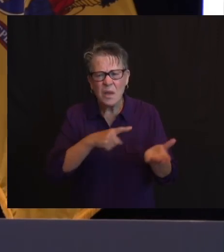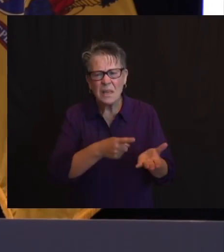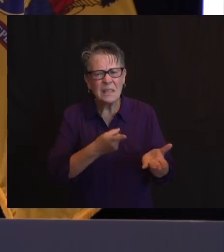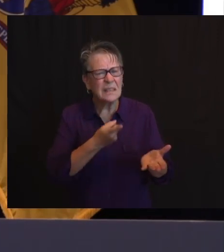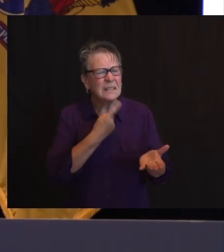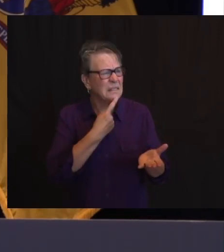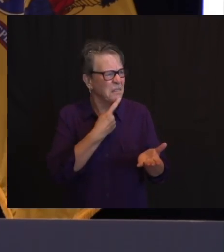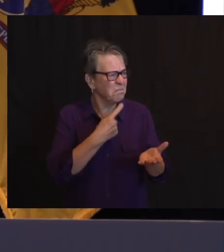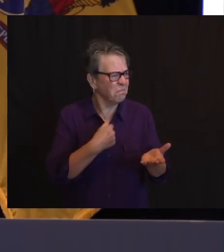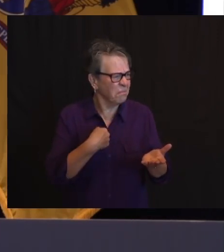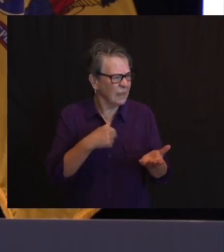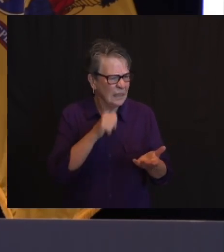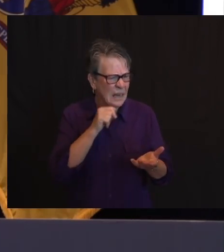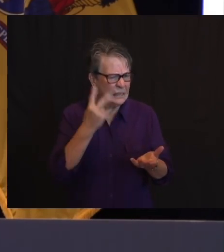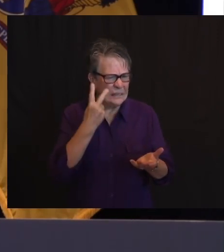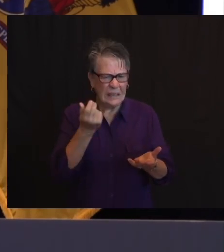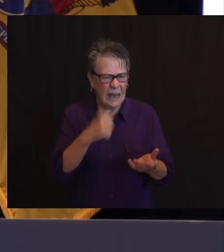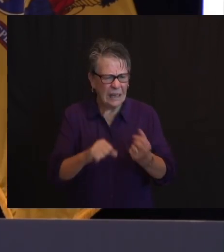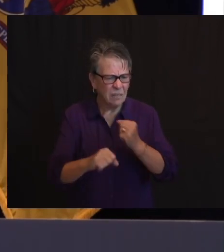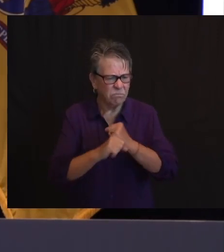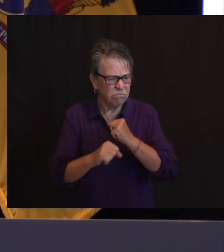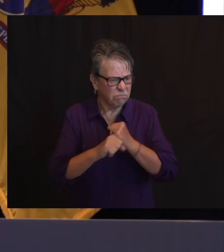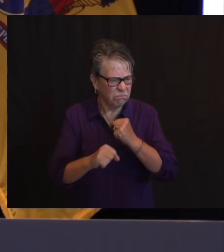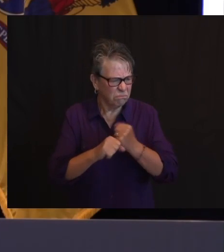very good question in terms of barring